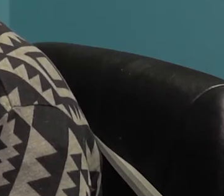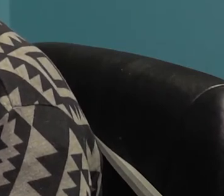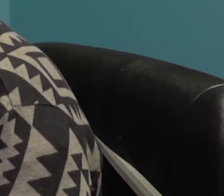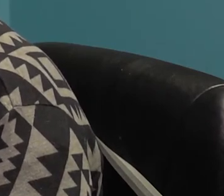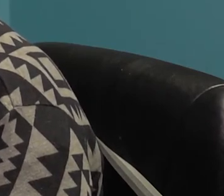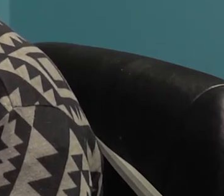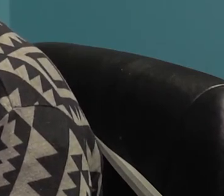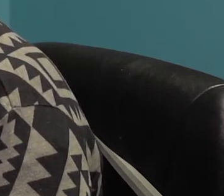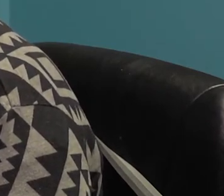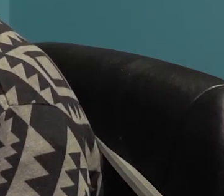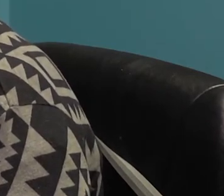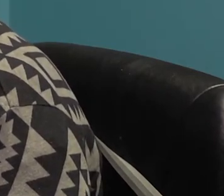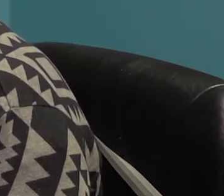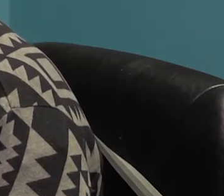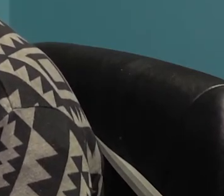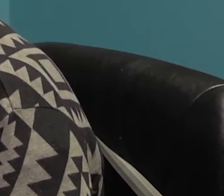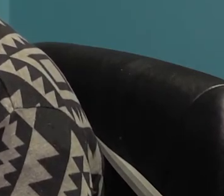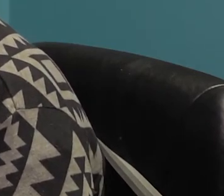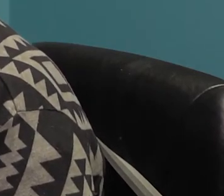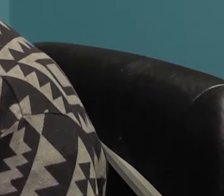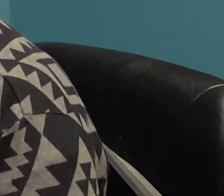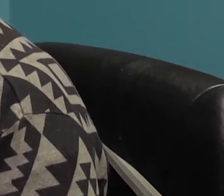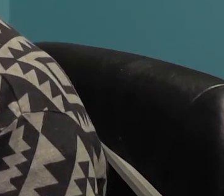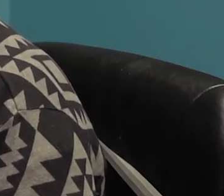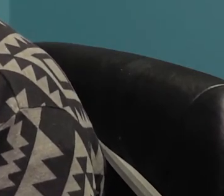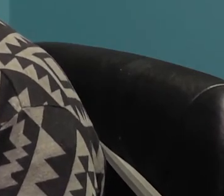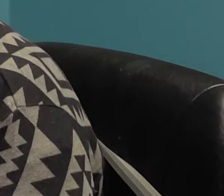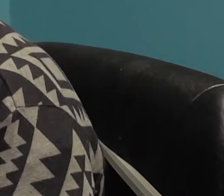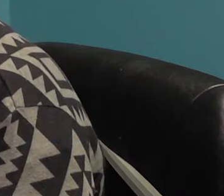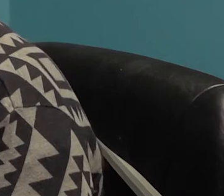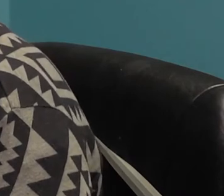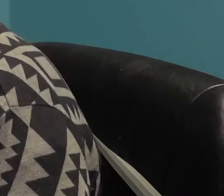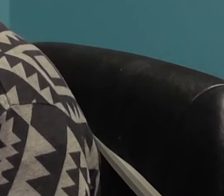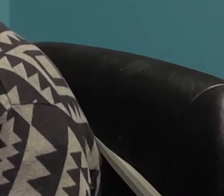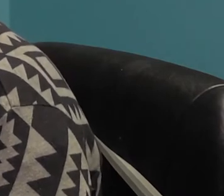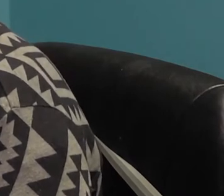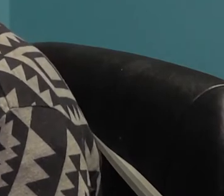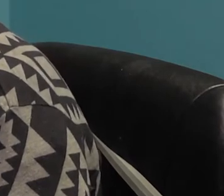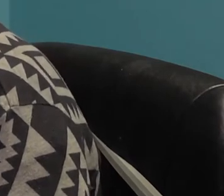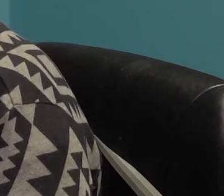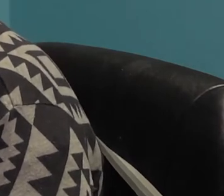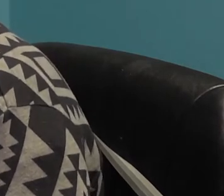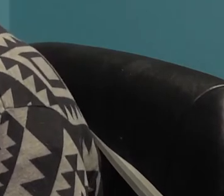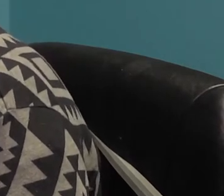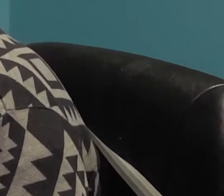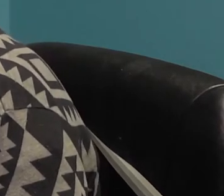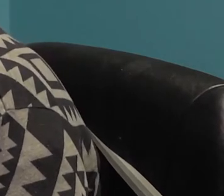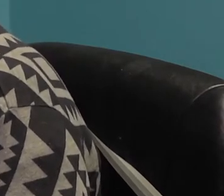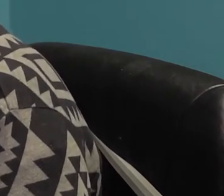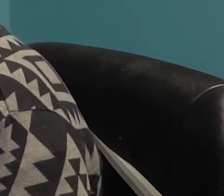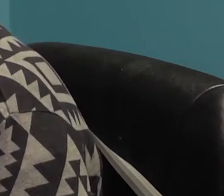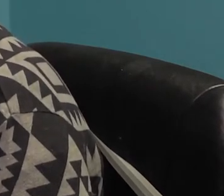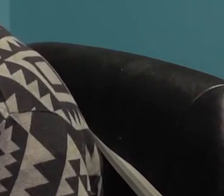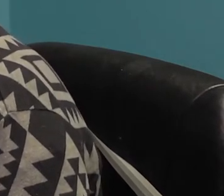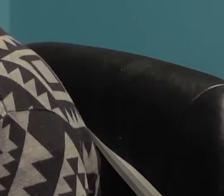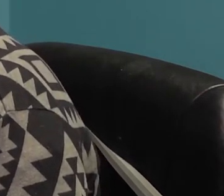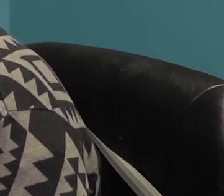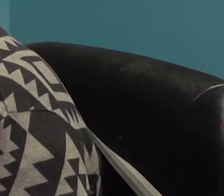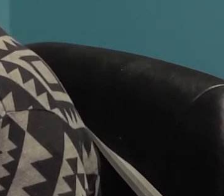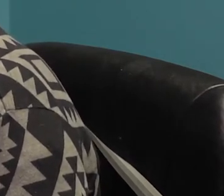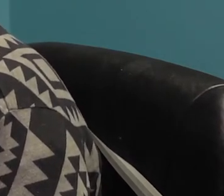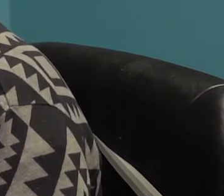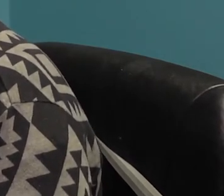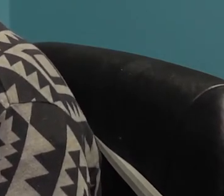and Michael Mann, as well as our co-worker, Trent Smith. You guys did a fantastic job. We're just really